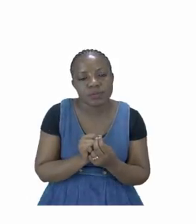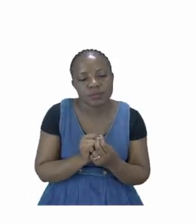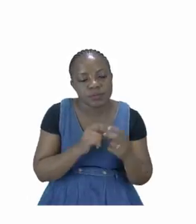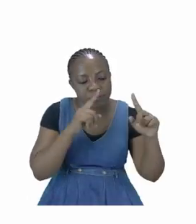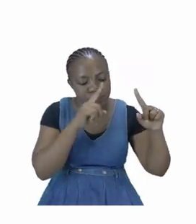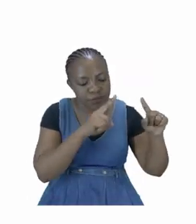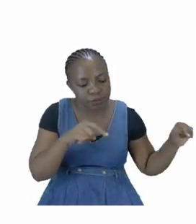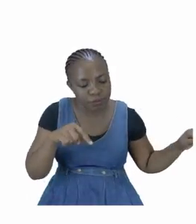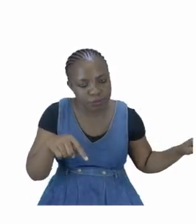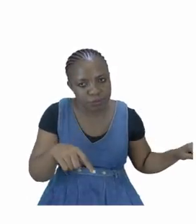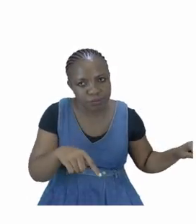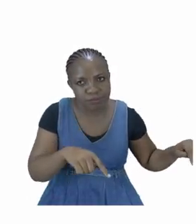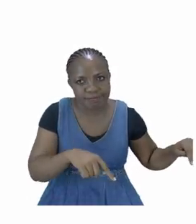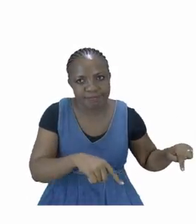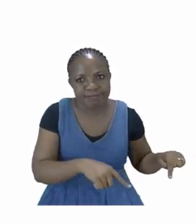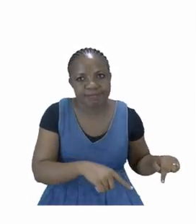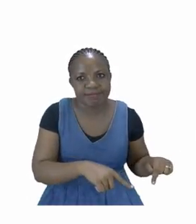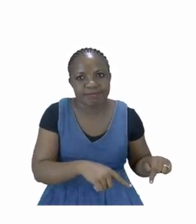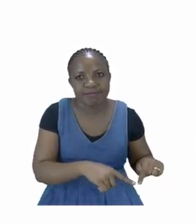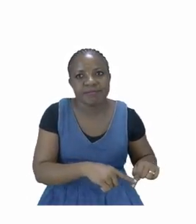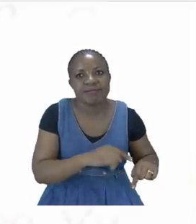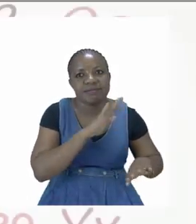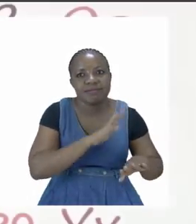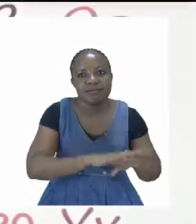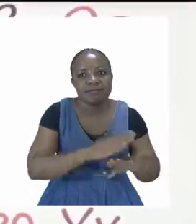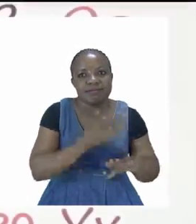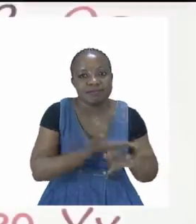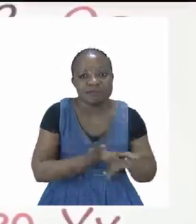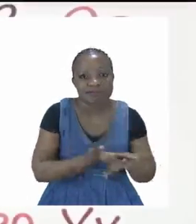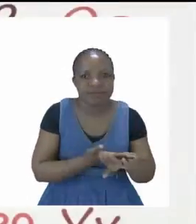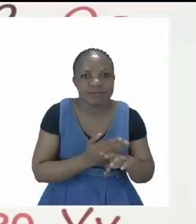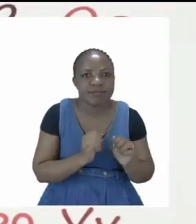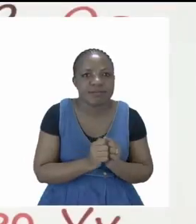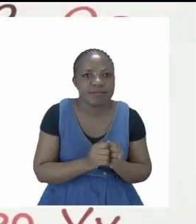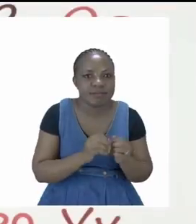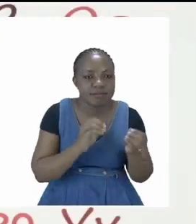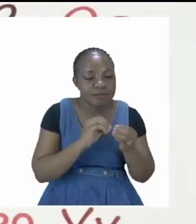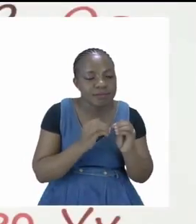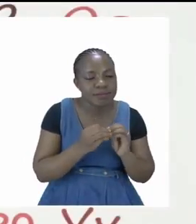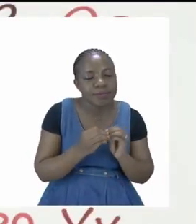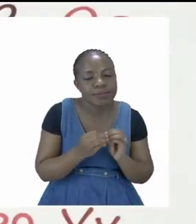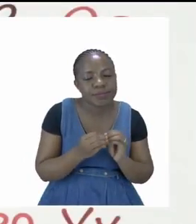number 1 with you. Now, number 1 says